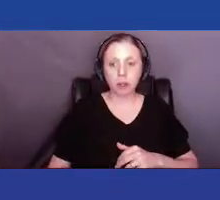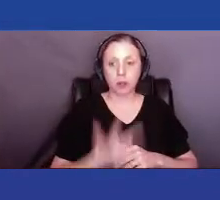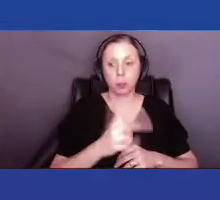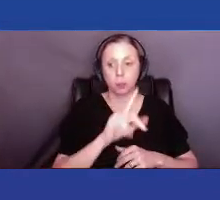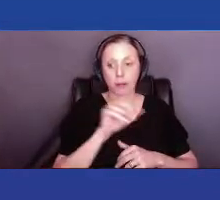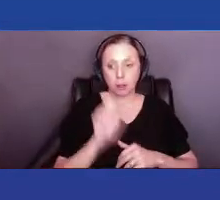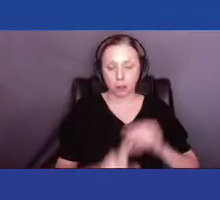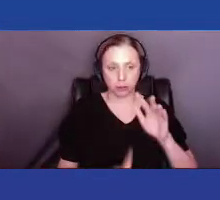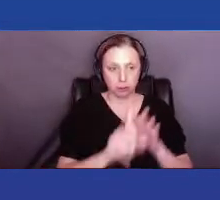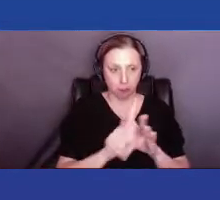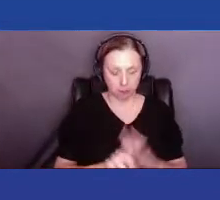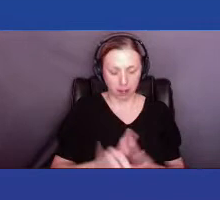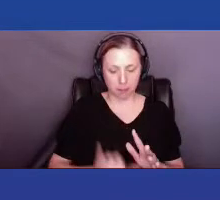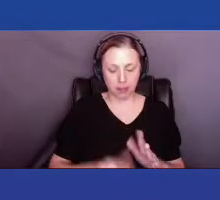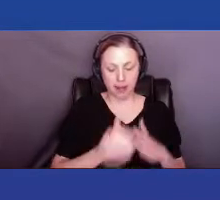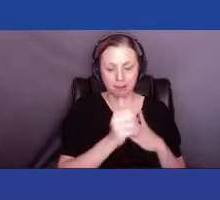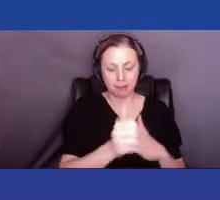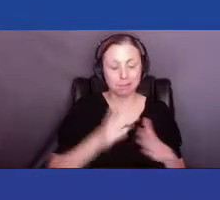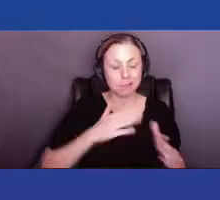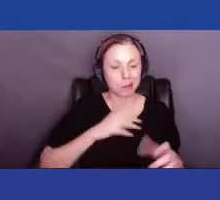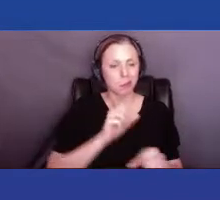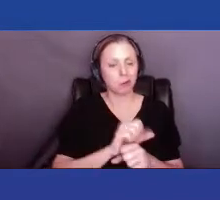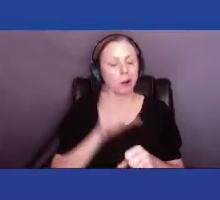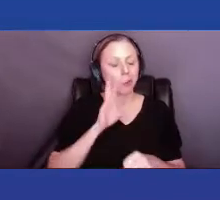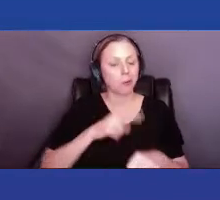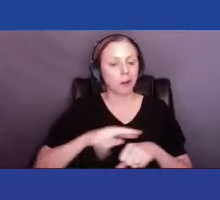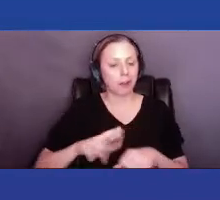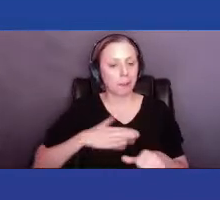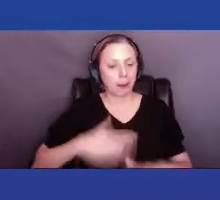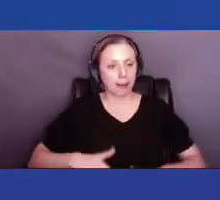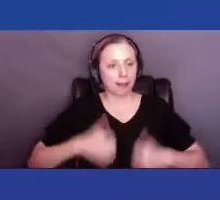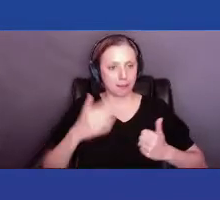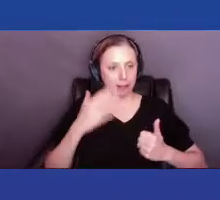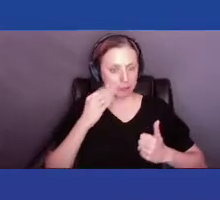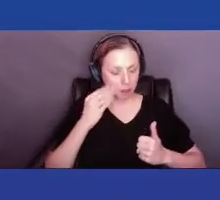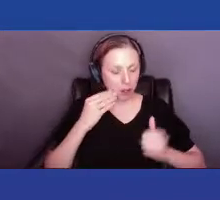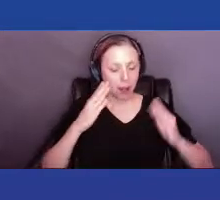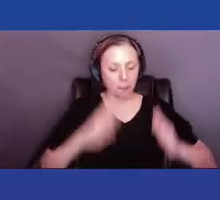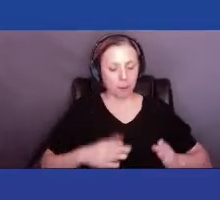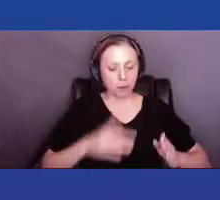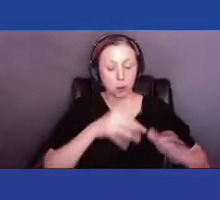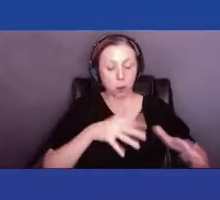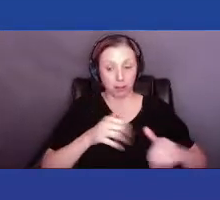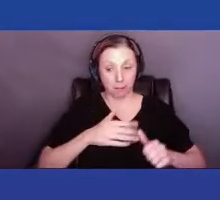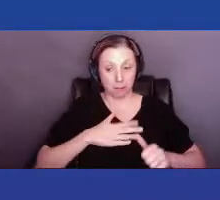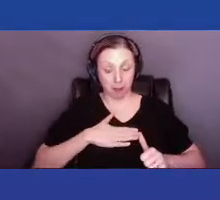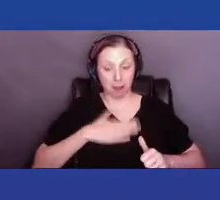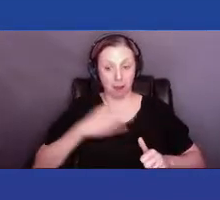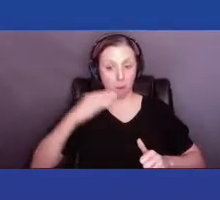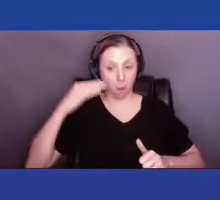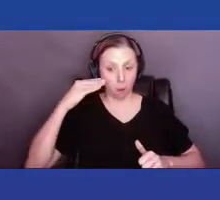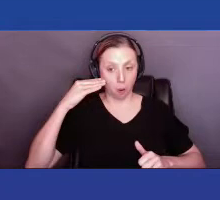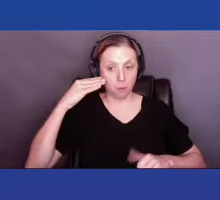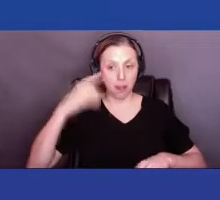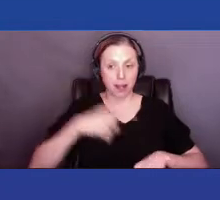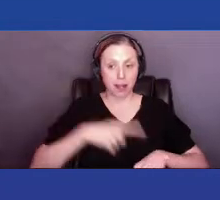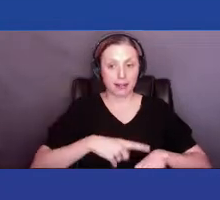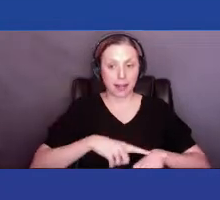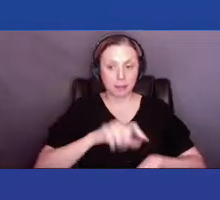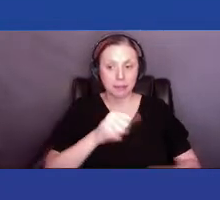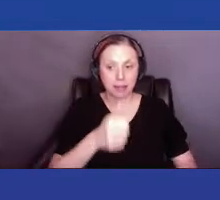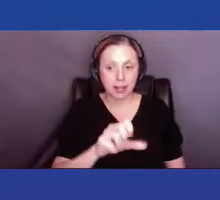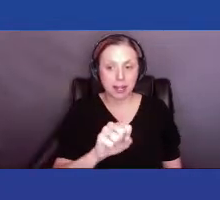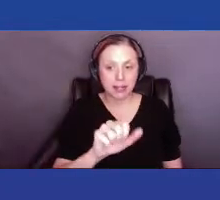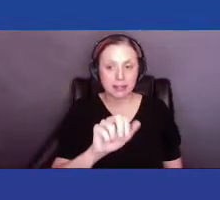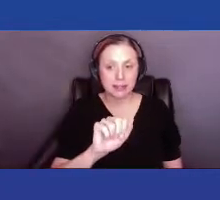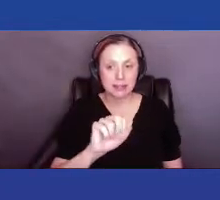my work and that reflect my lived experience as someone who left my ancestral home at 10. And those questions are, what do you